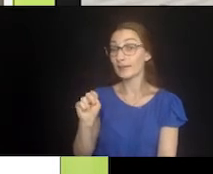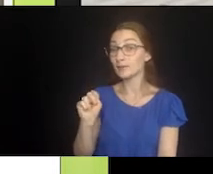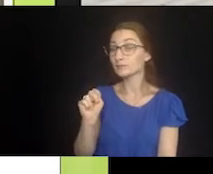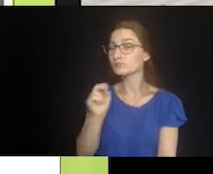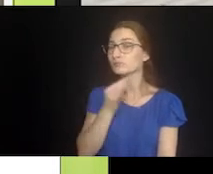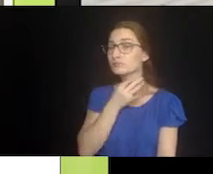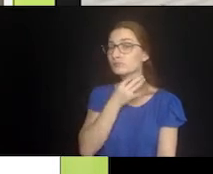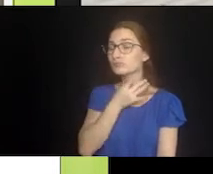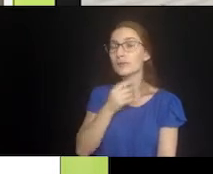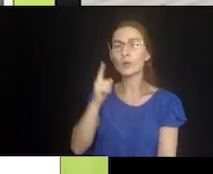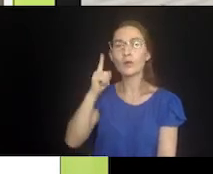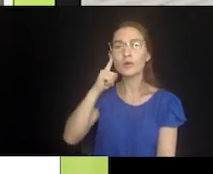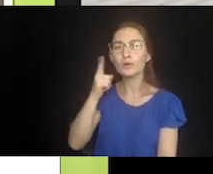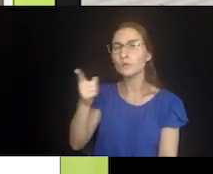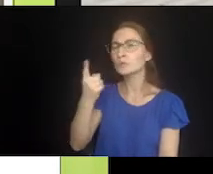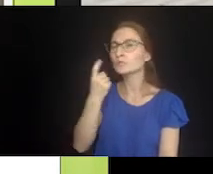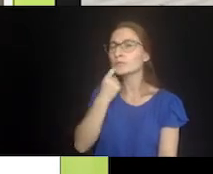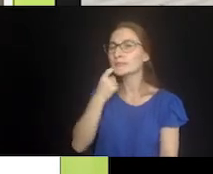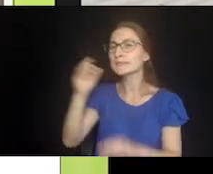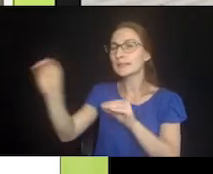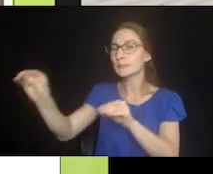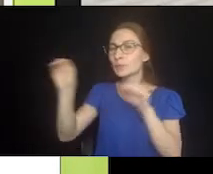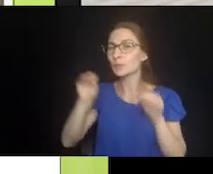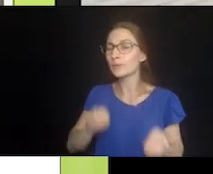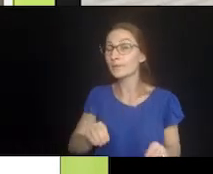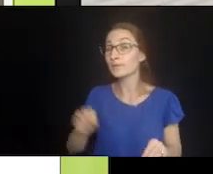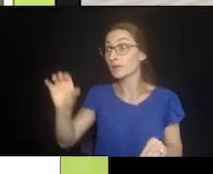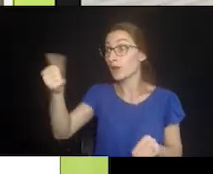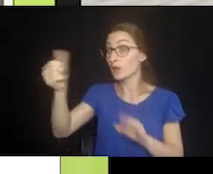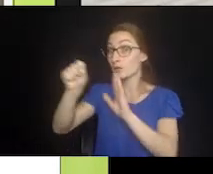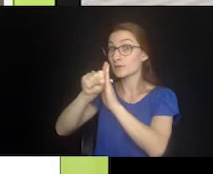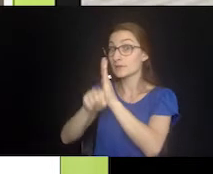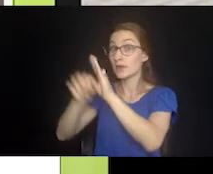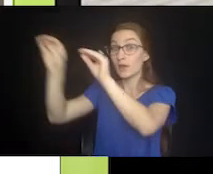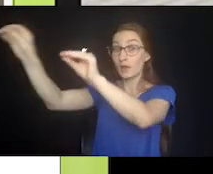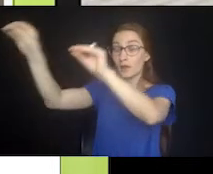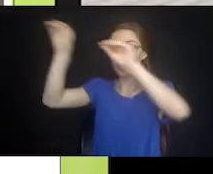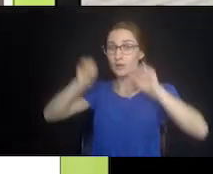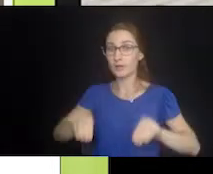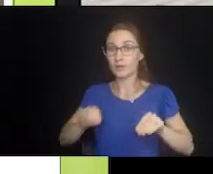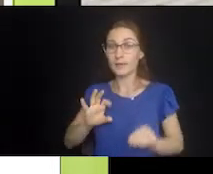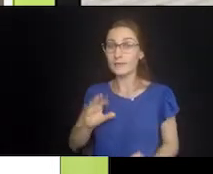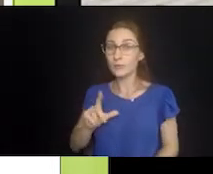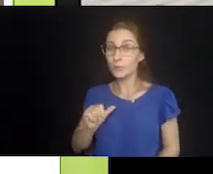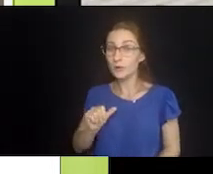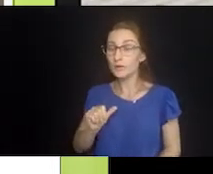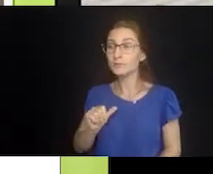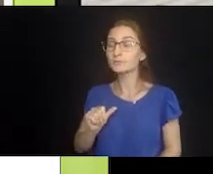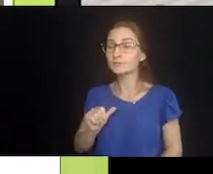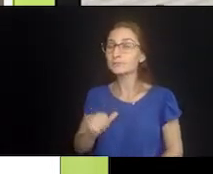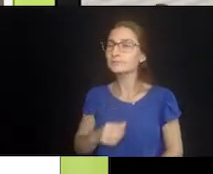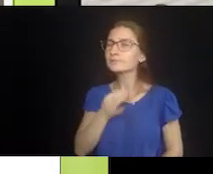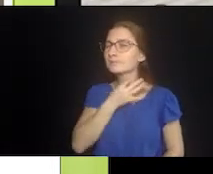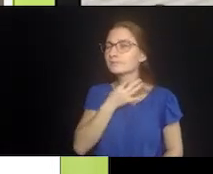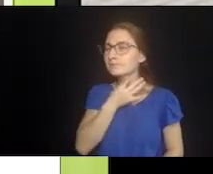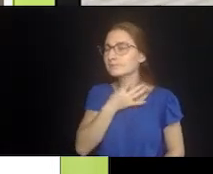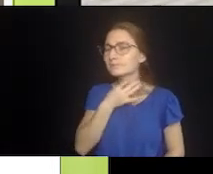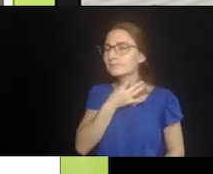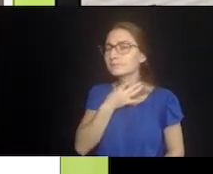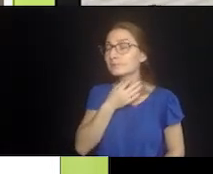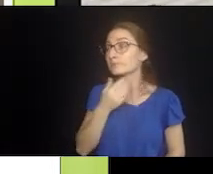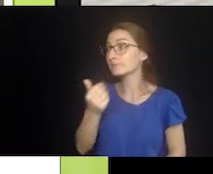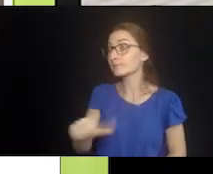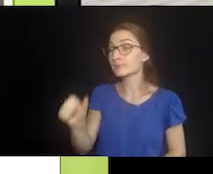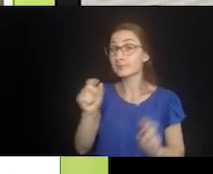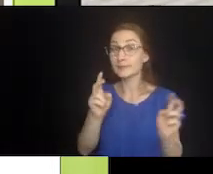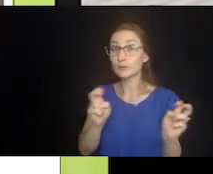Karen, can you tell us, I heard that you just moved here from another state. So is